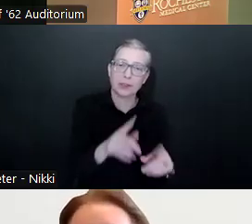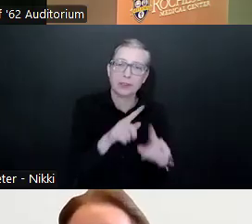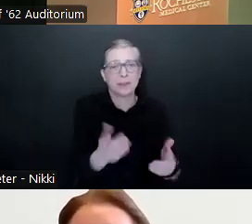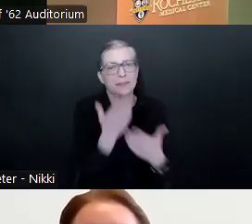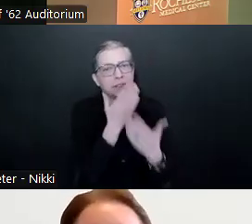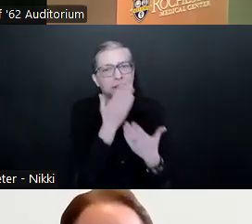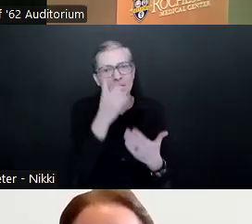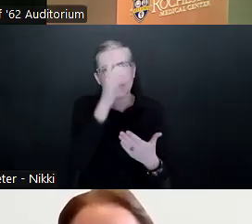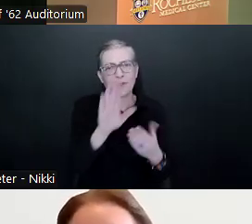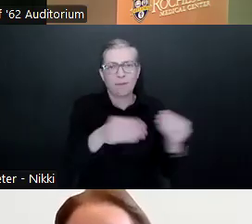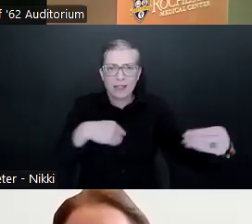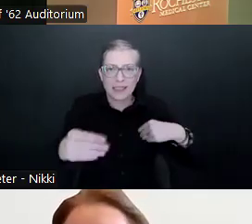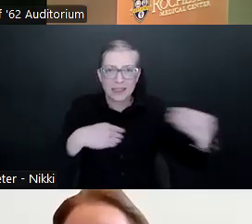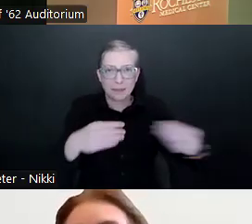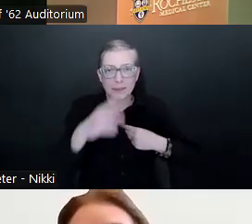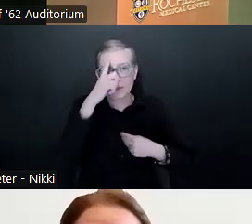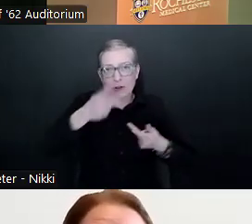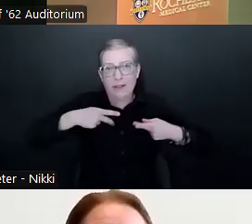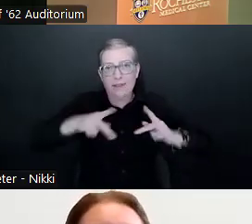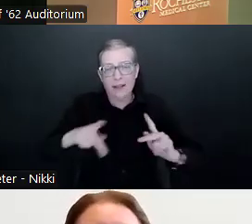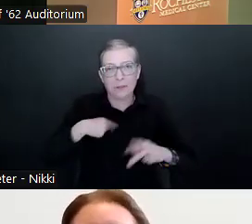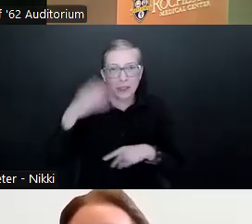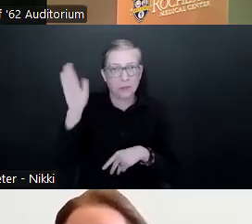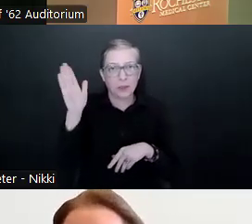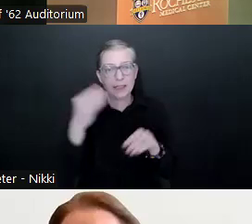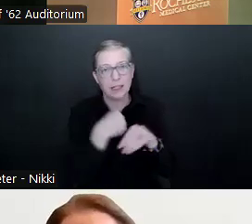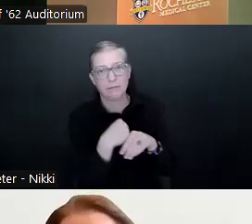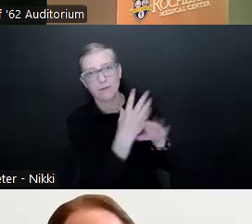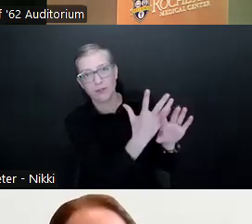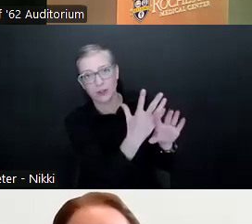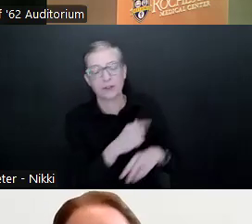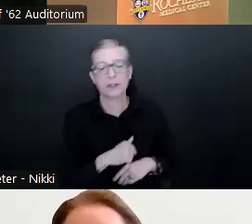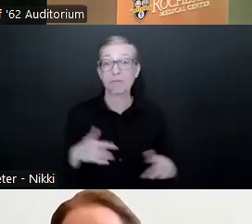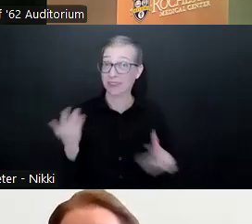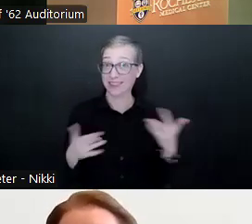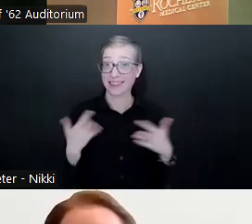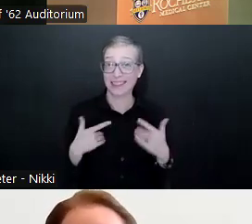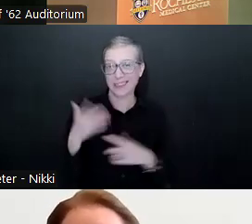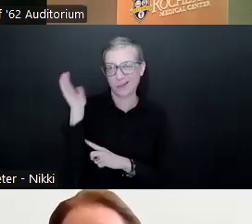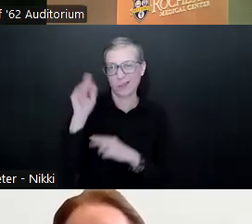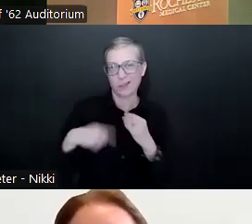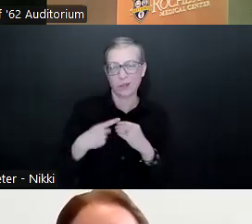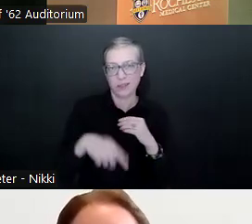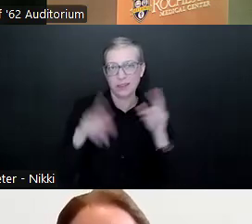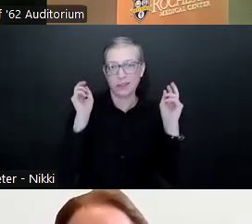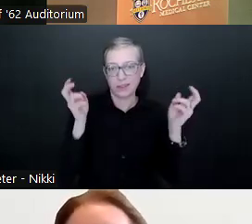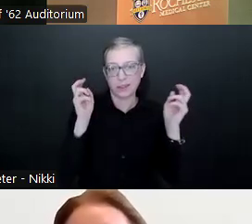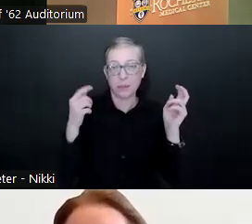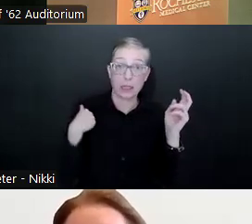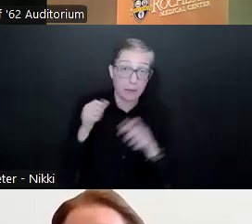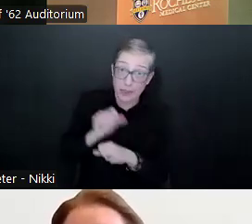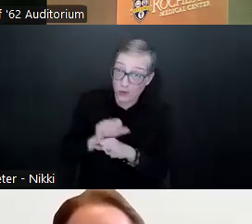and I'm glad that I get to speak about this topic that I've been working on for the last 20